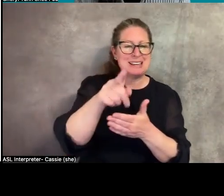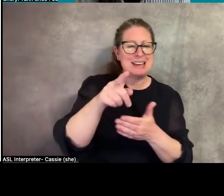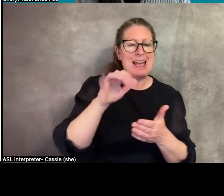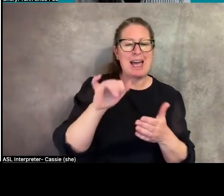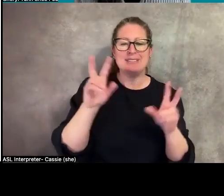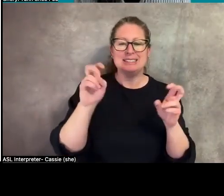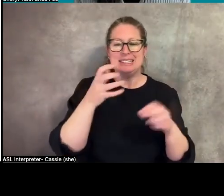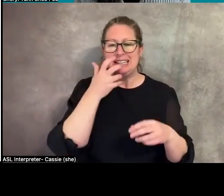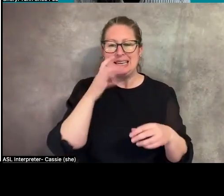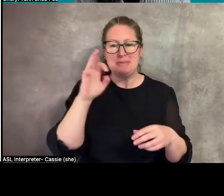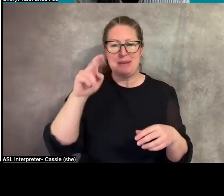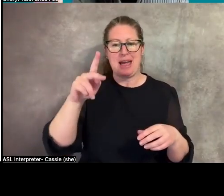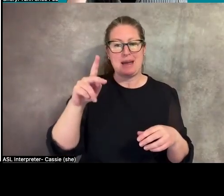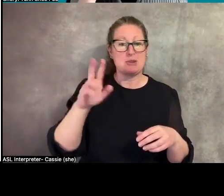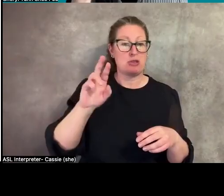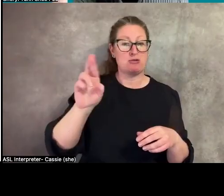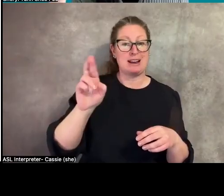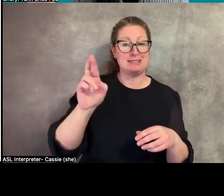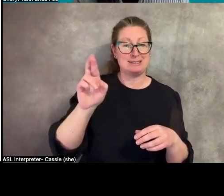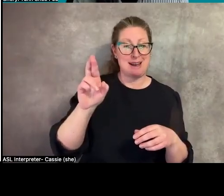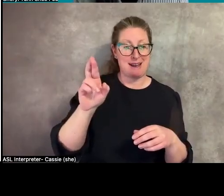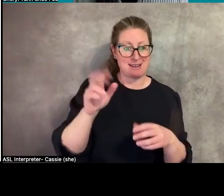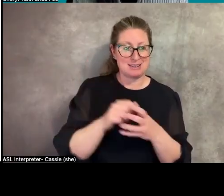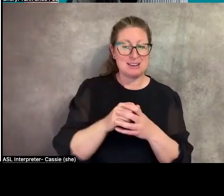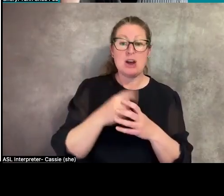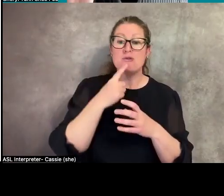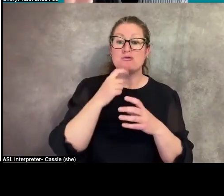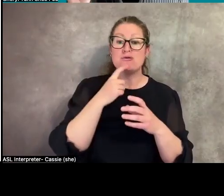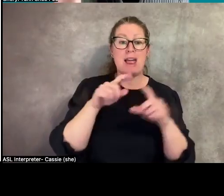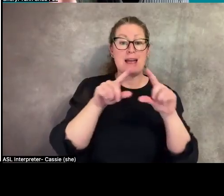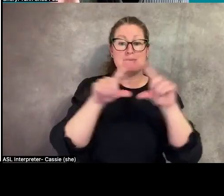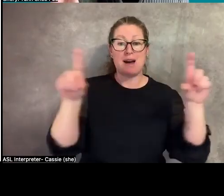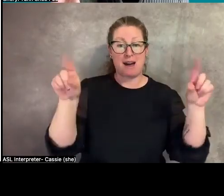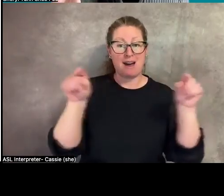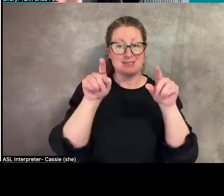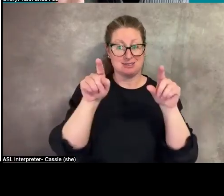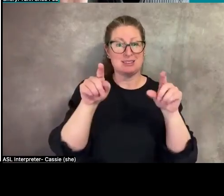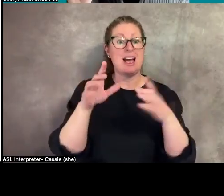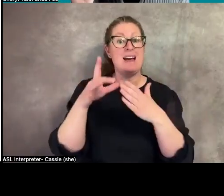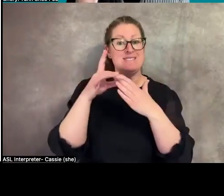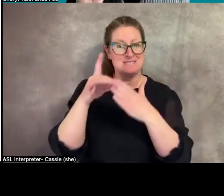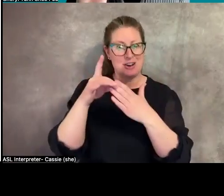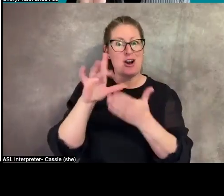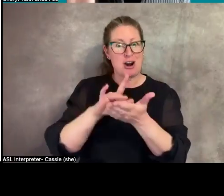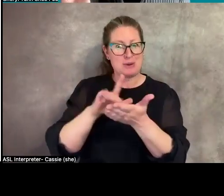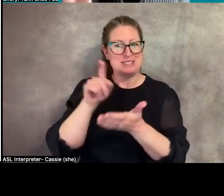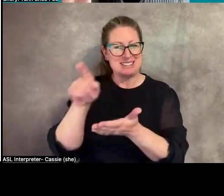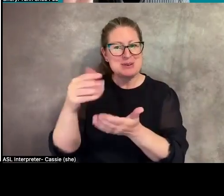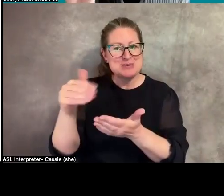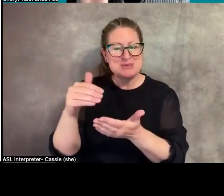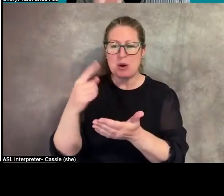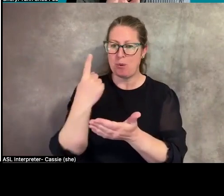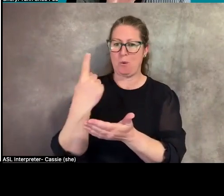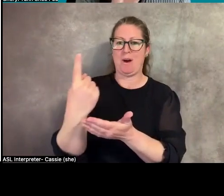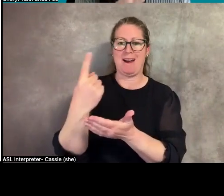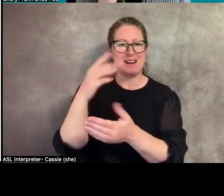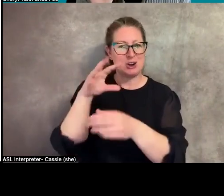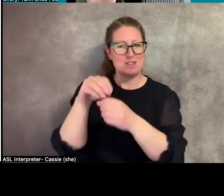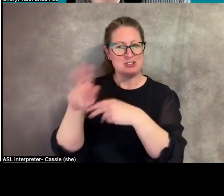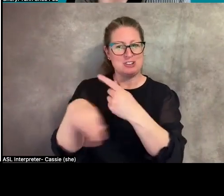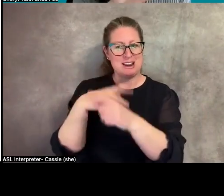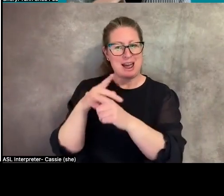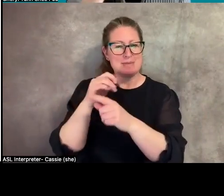on the right, with the red outlined boxes, pharmacist-led programs are the only intervention type that